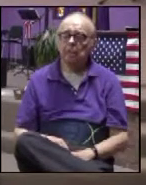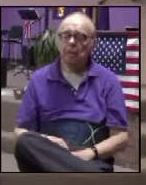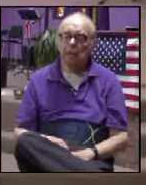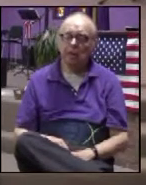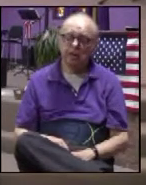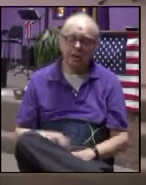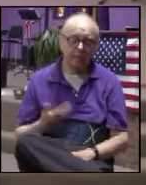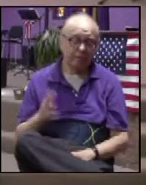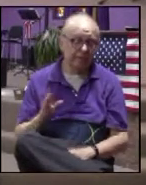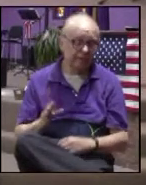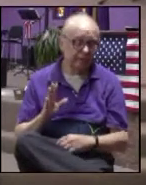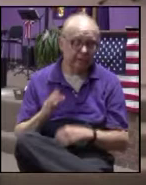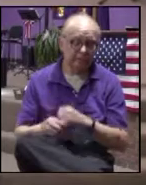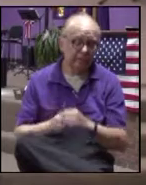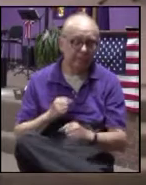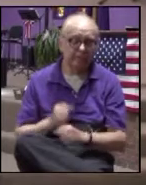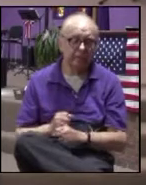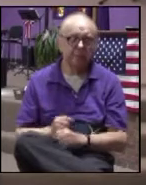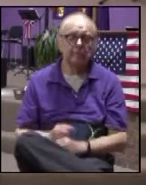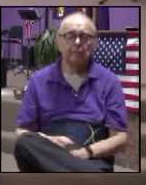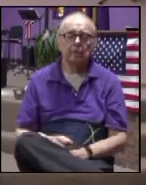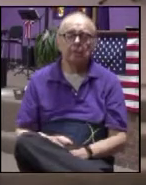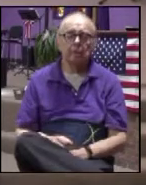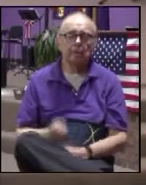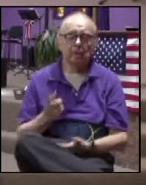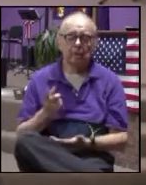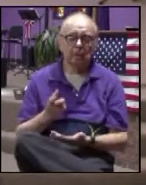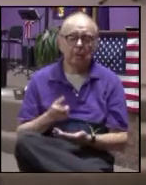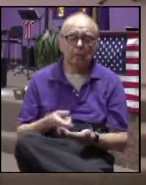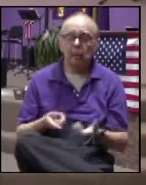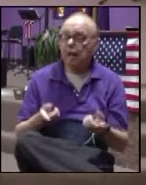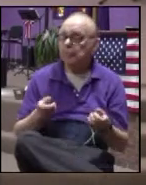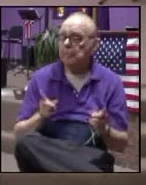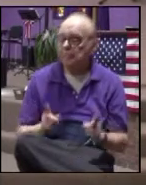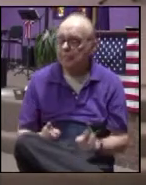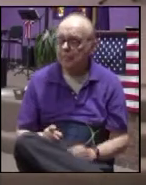After 5 years, what they would do